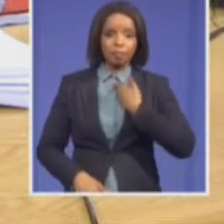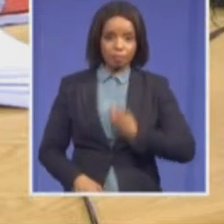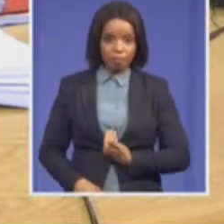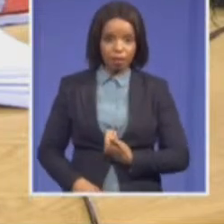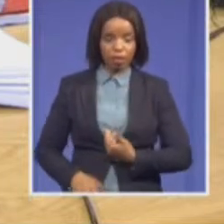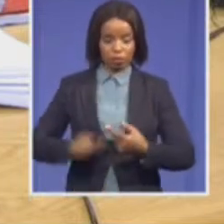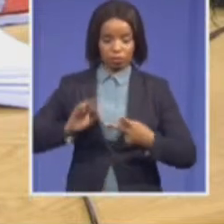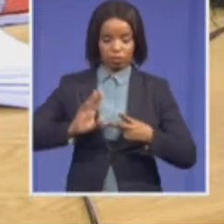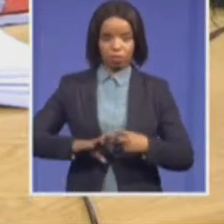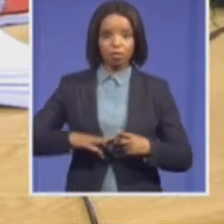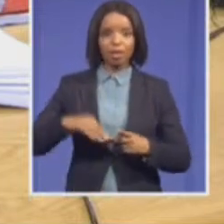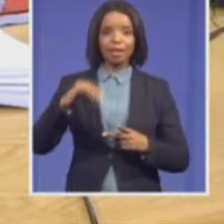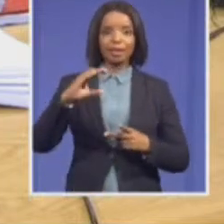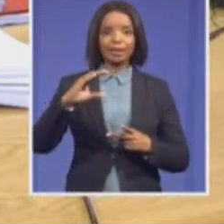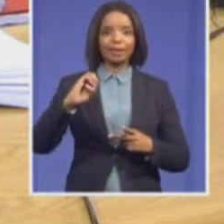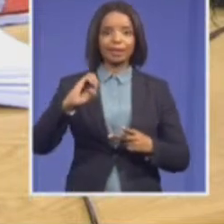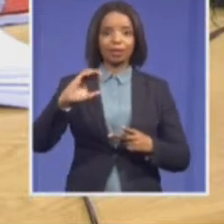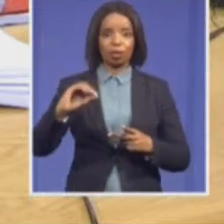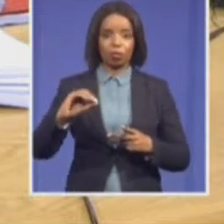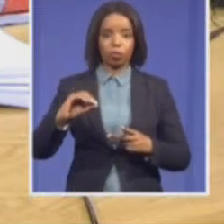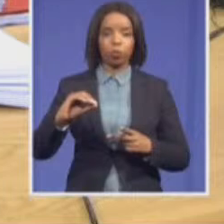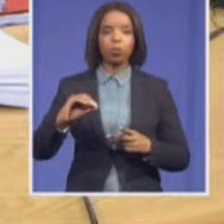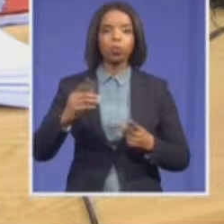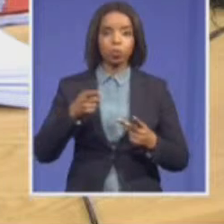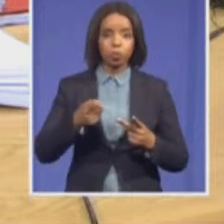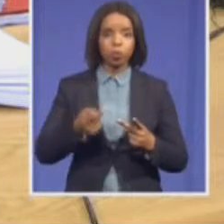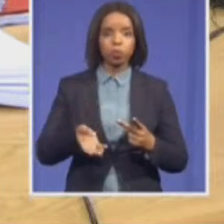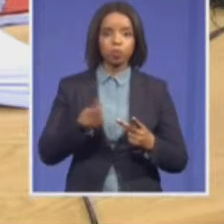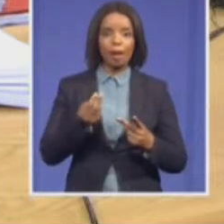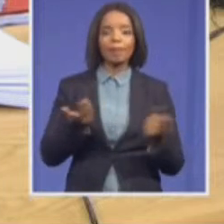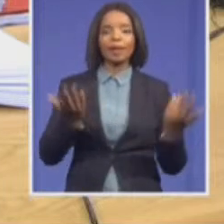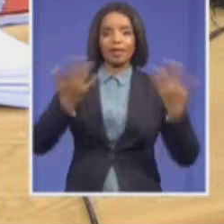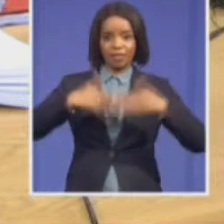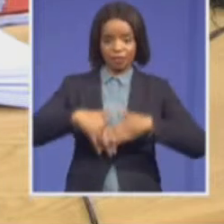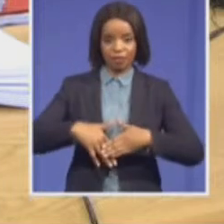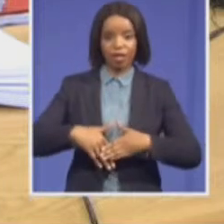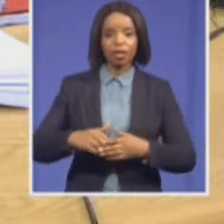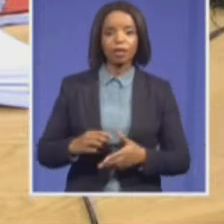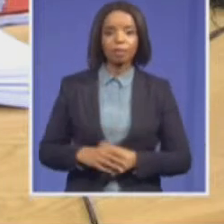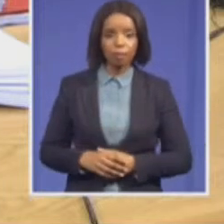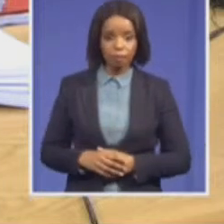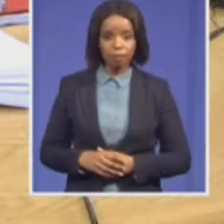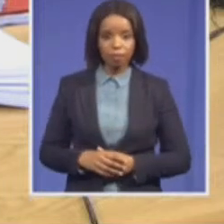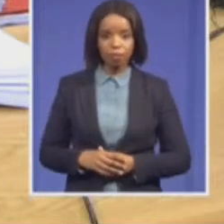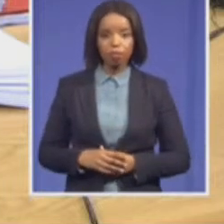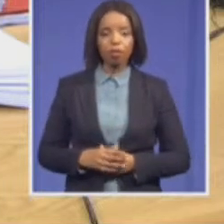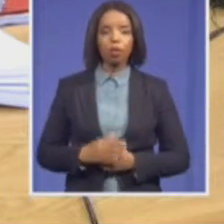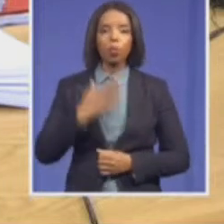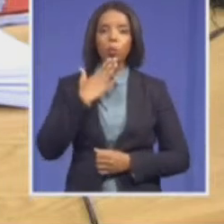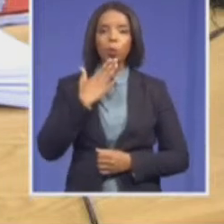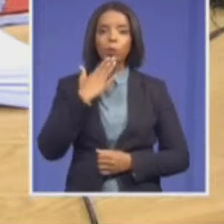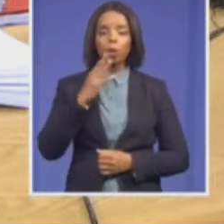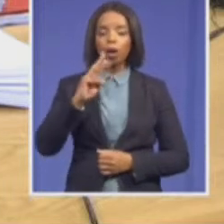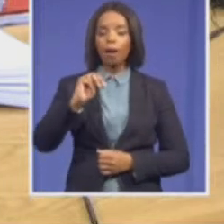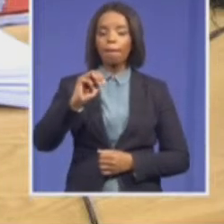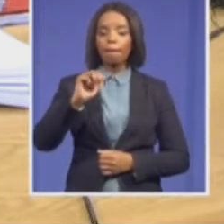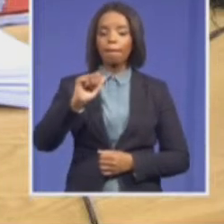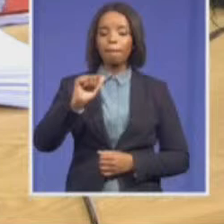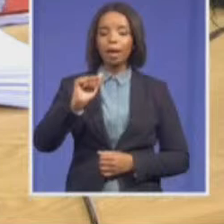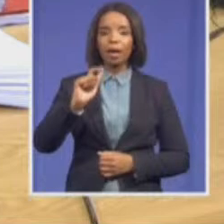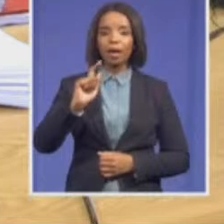in the email. That's Mr. Maxekwe. Parkway. Thank you.